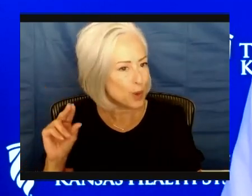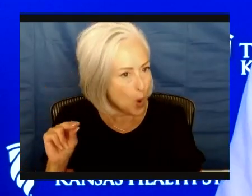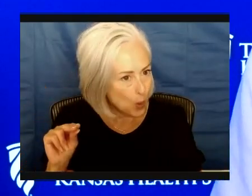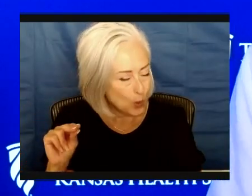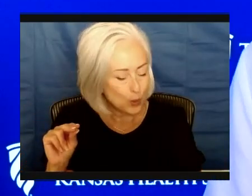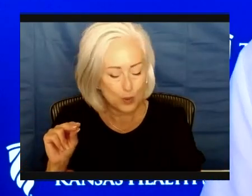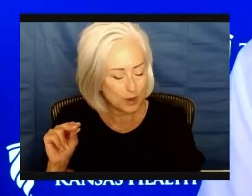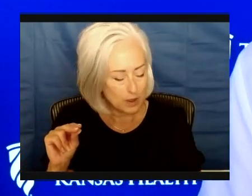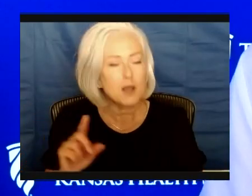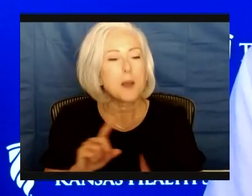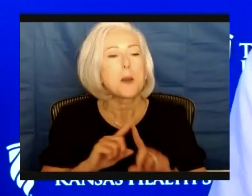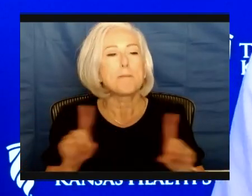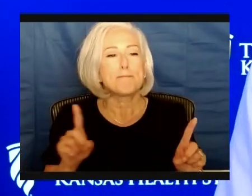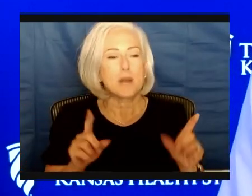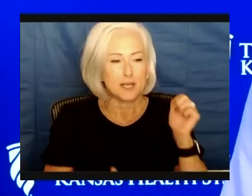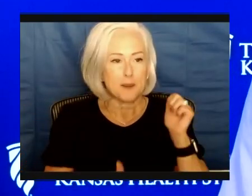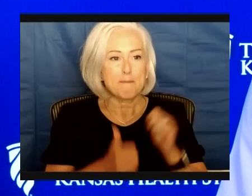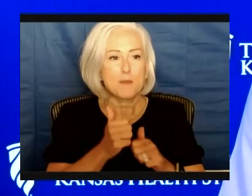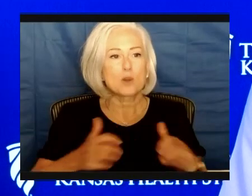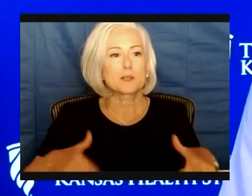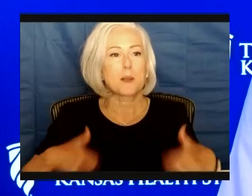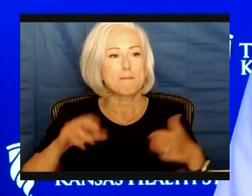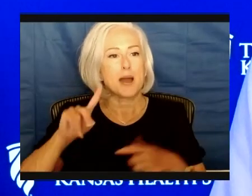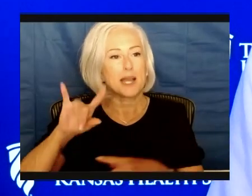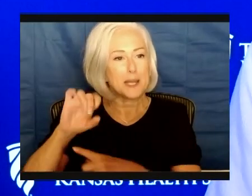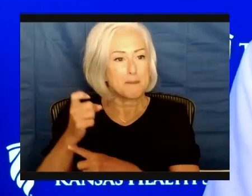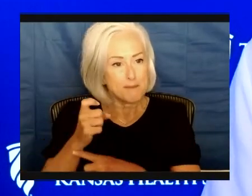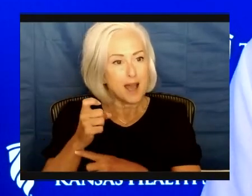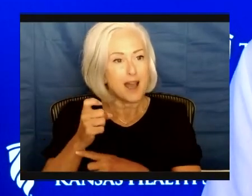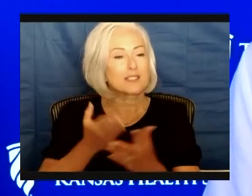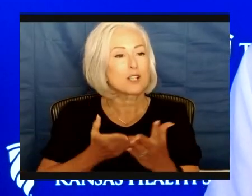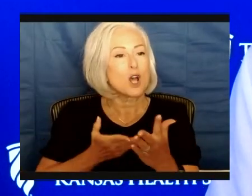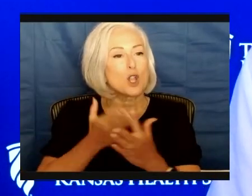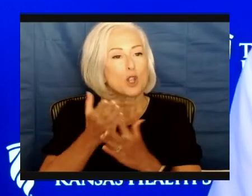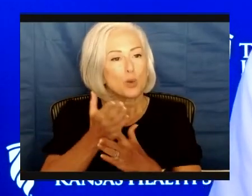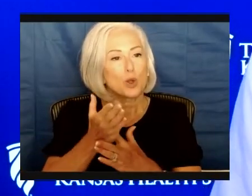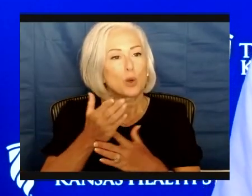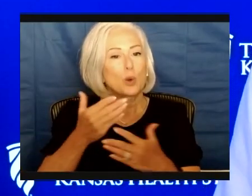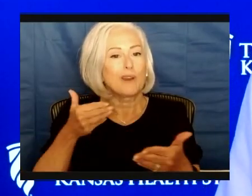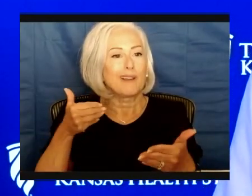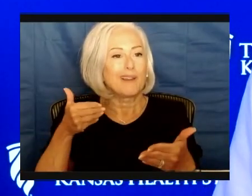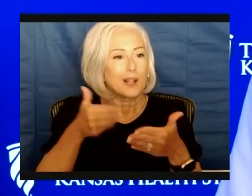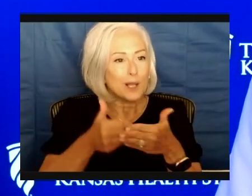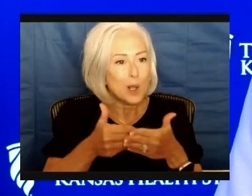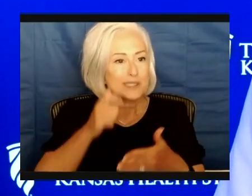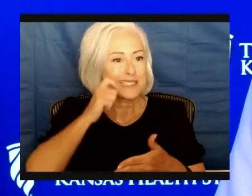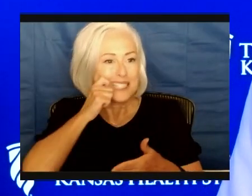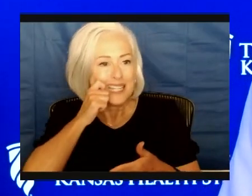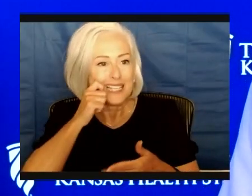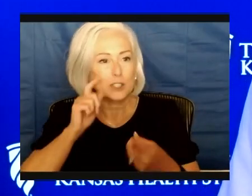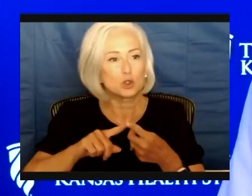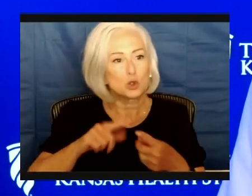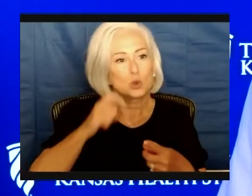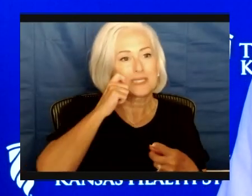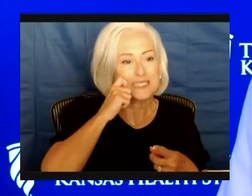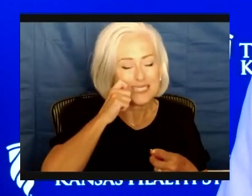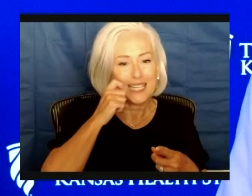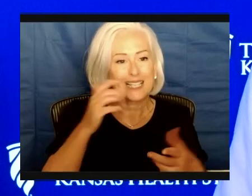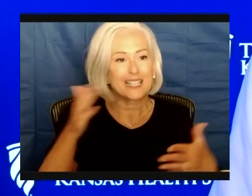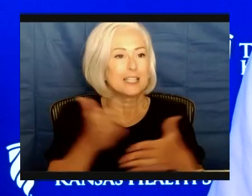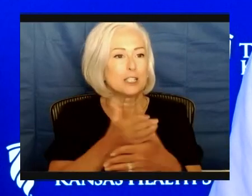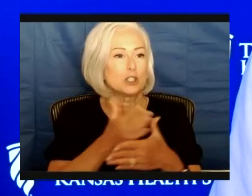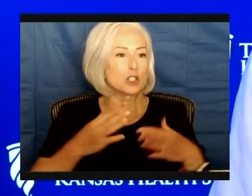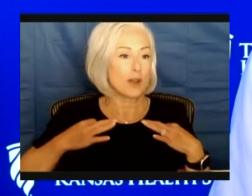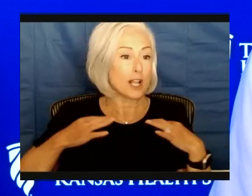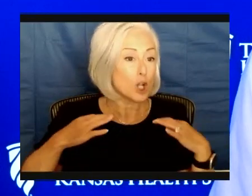the vast, vast majority of spread of monkeypox is through those close encounters, those skin-to-skin encounters, sharing clothes, sharing bedding, things like